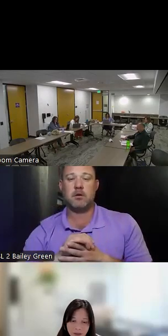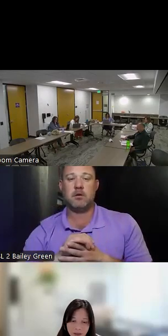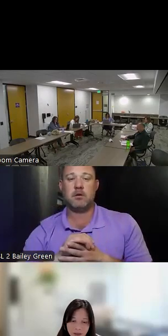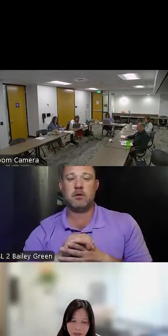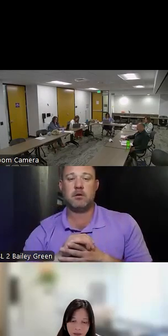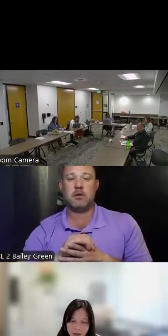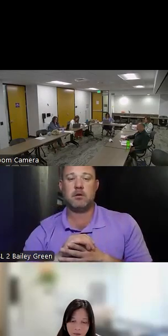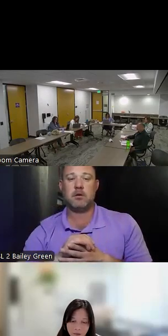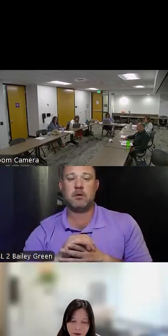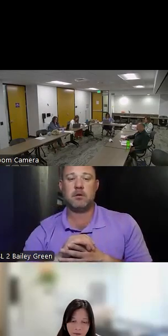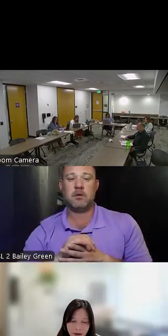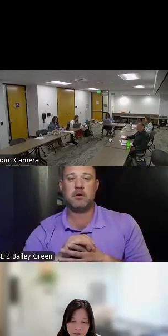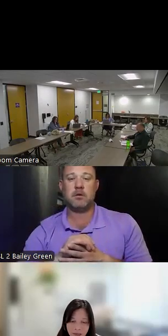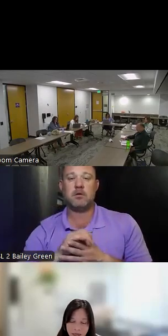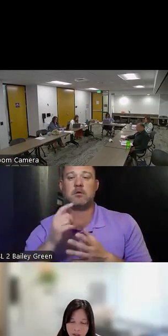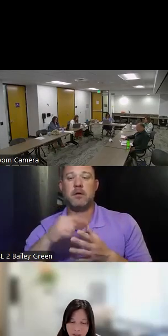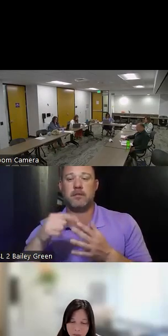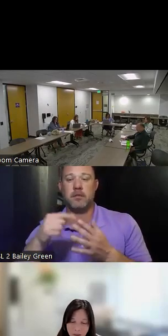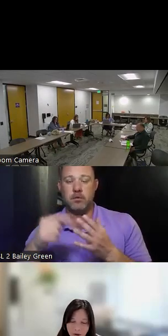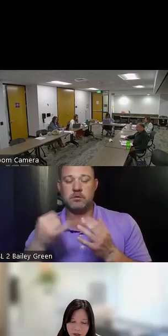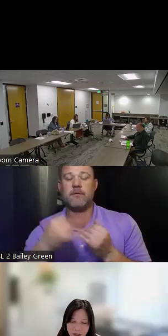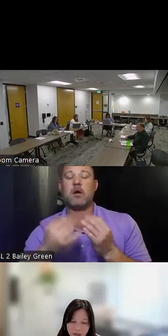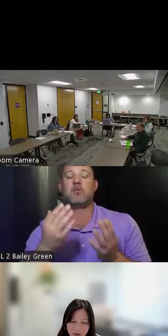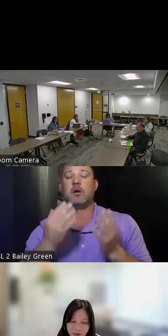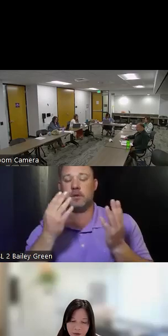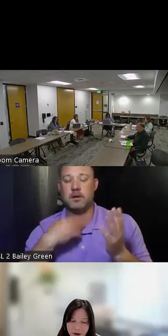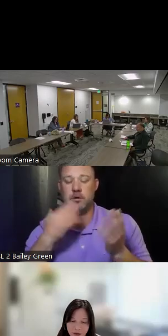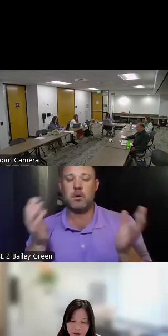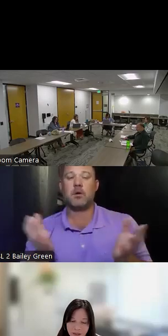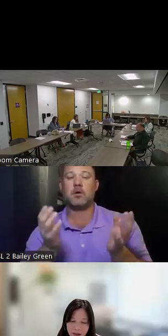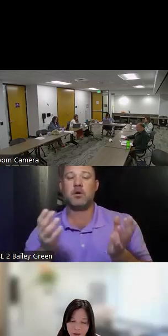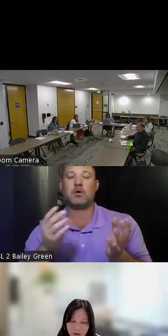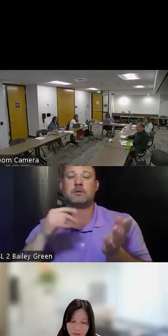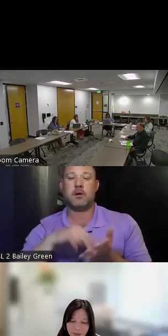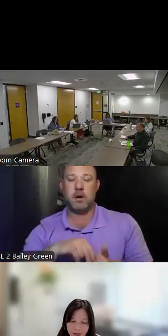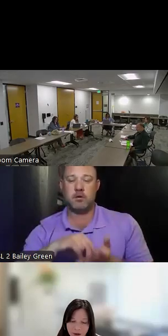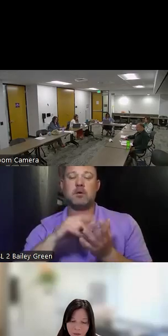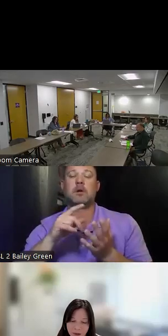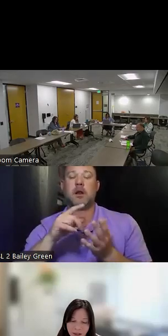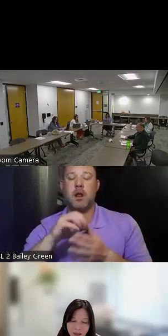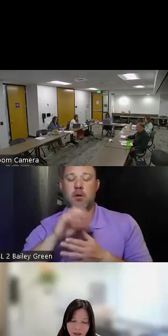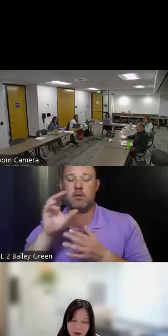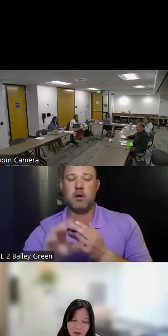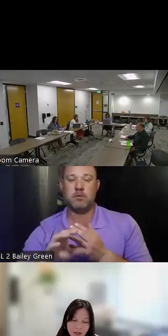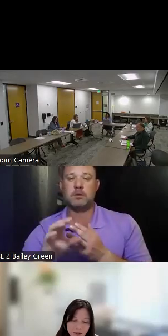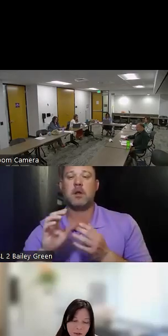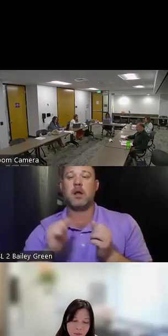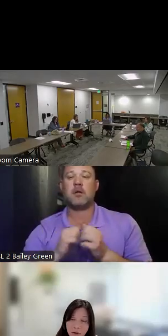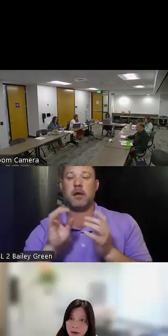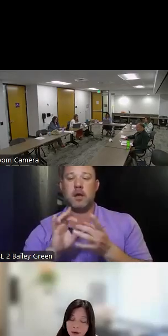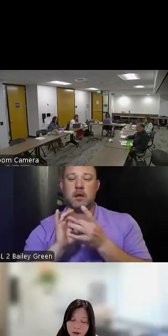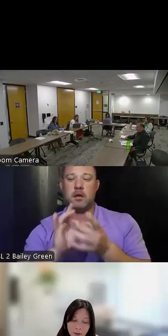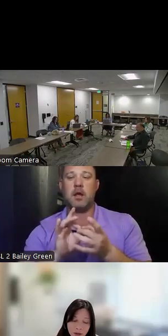As we think through final recommendations, we encourage us to stay grounded in these outcomes and how they can connect to